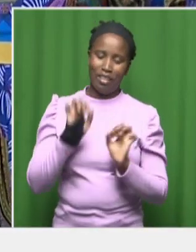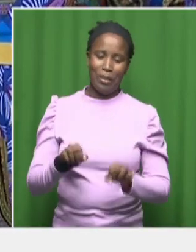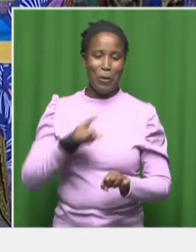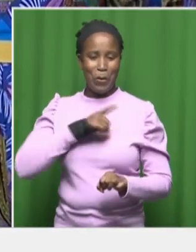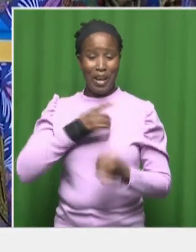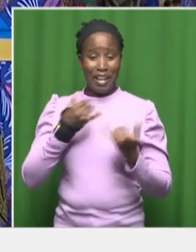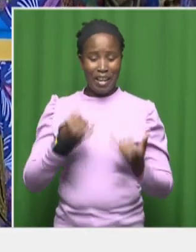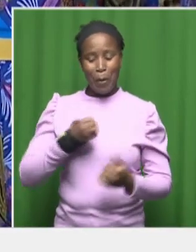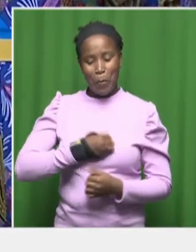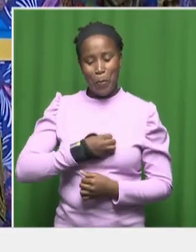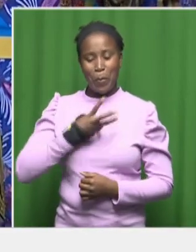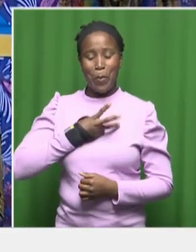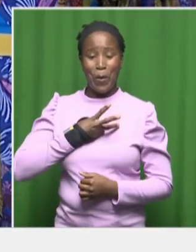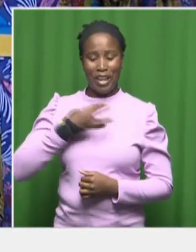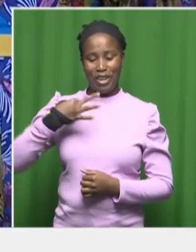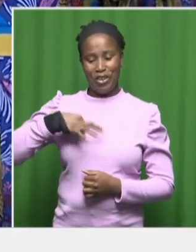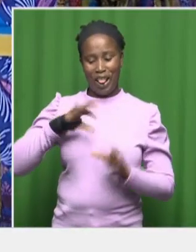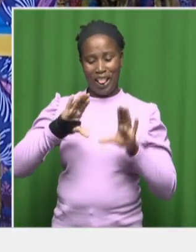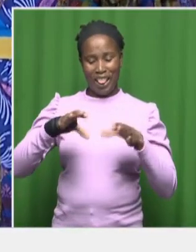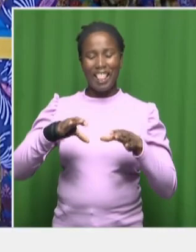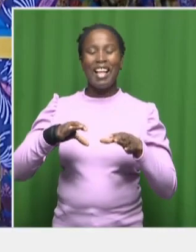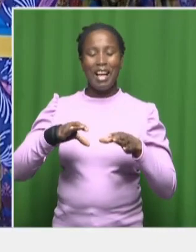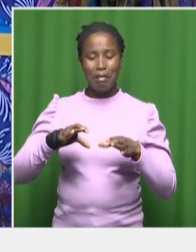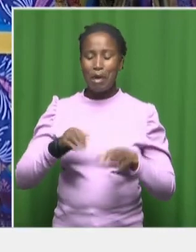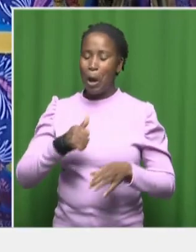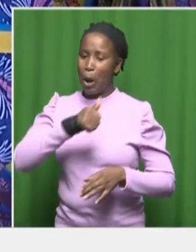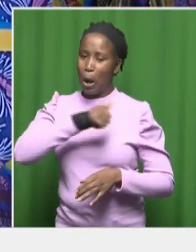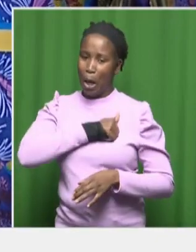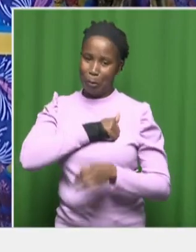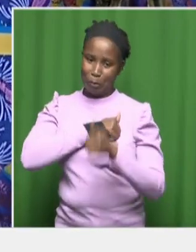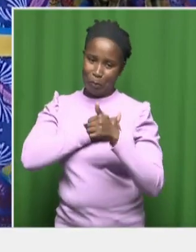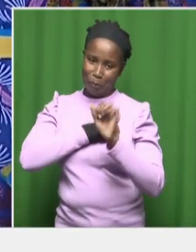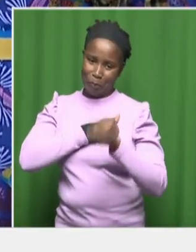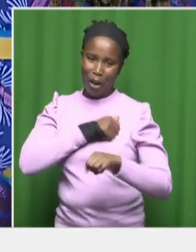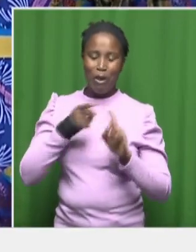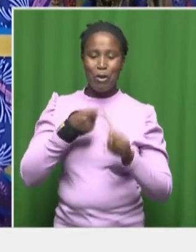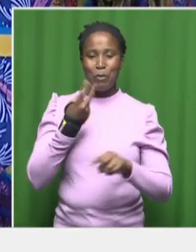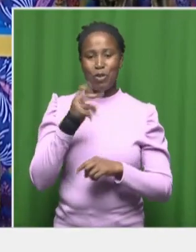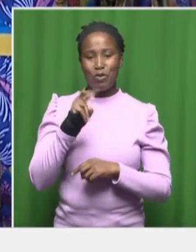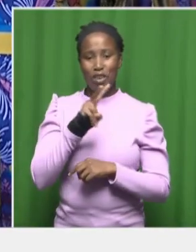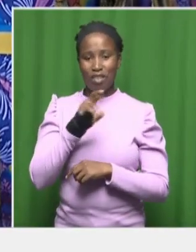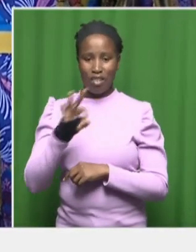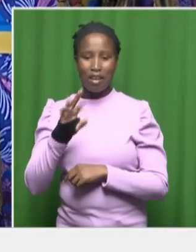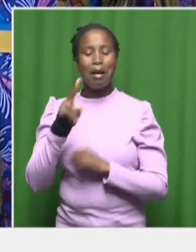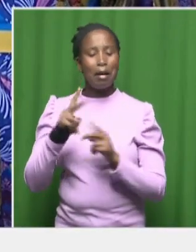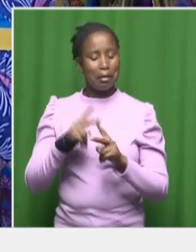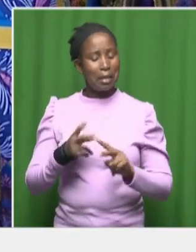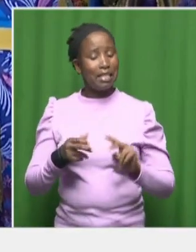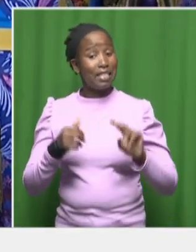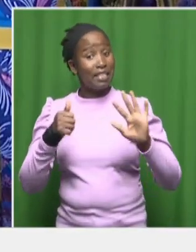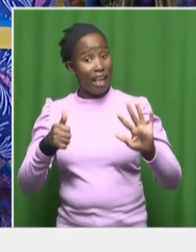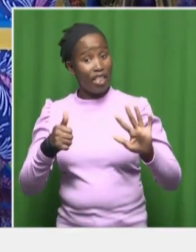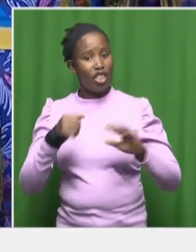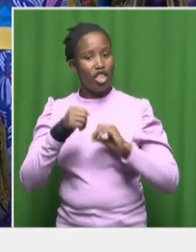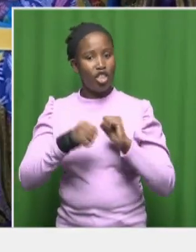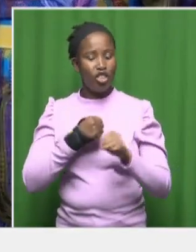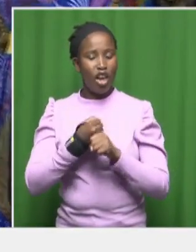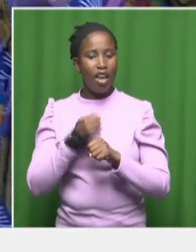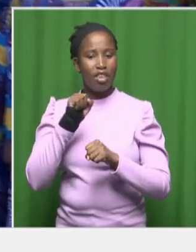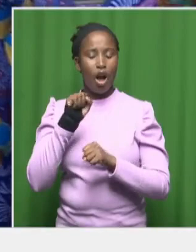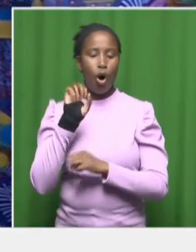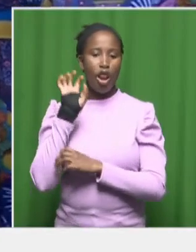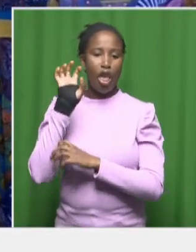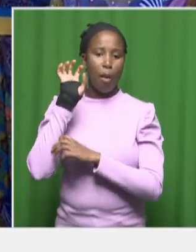girls all the best in Netball World Cup 2023. And it is, of course, the 60th year of Netball World Cups, but of course,